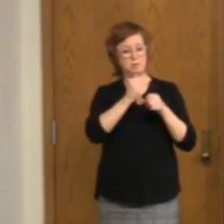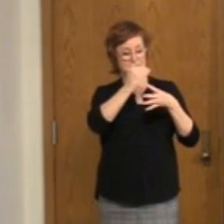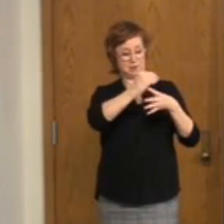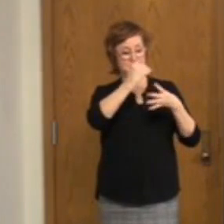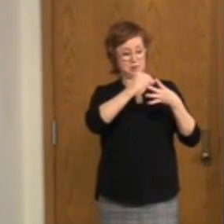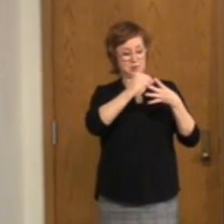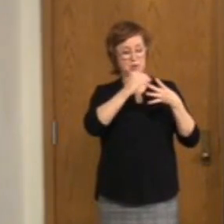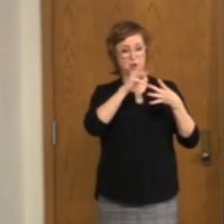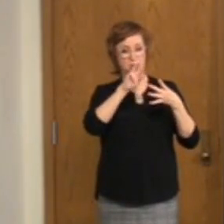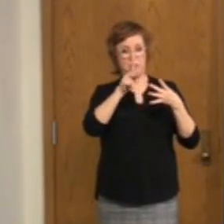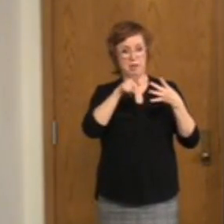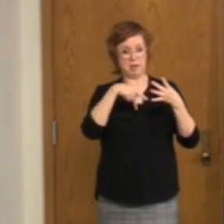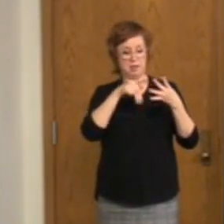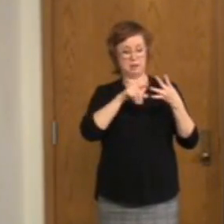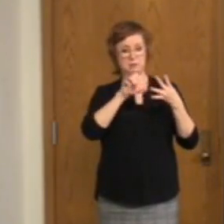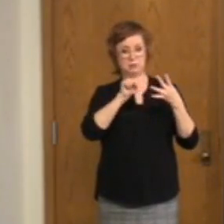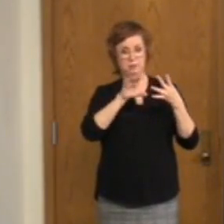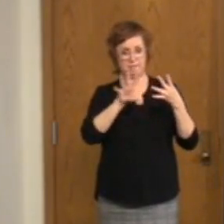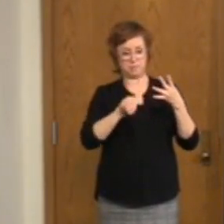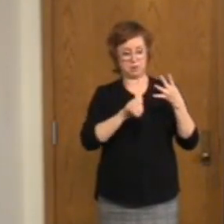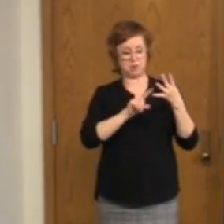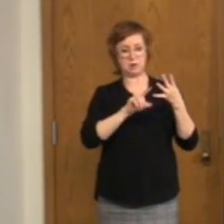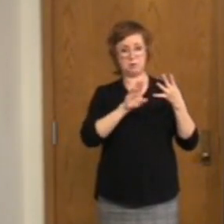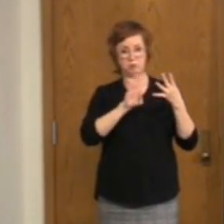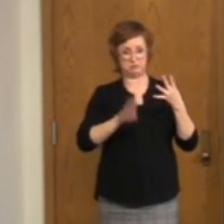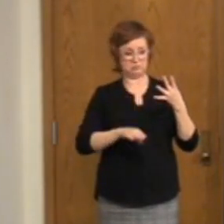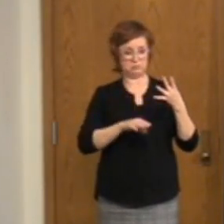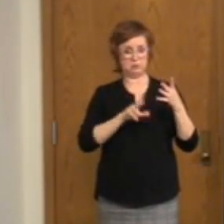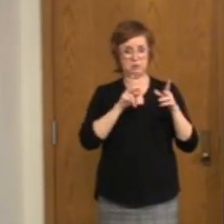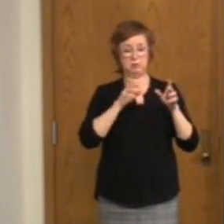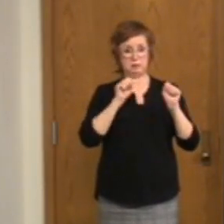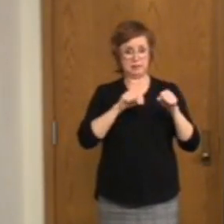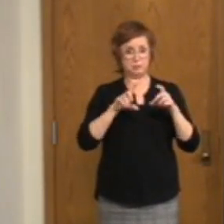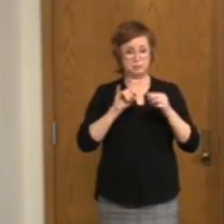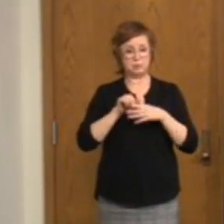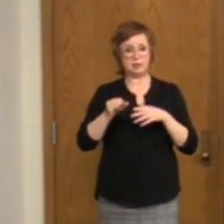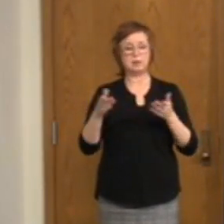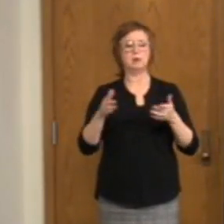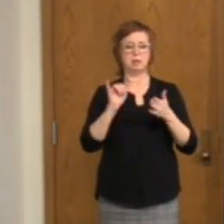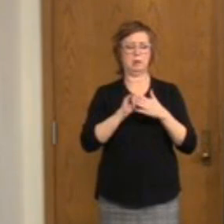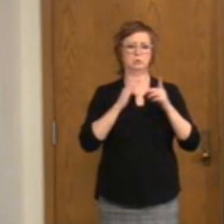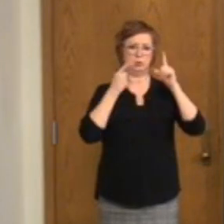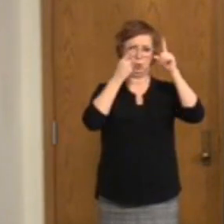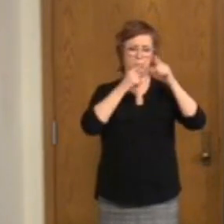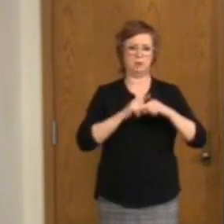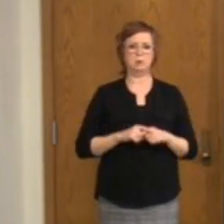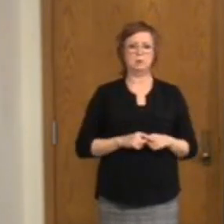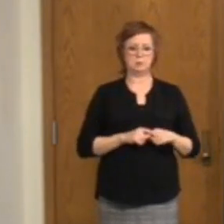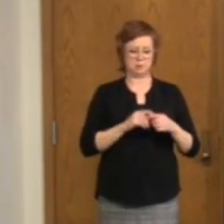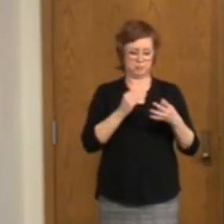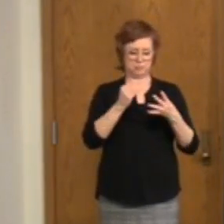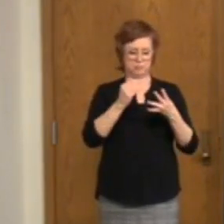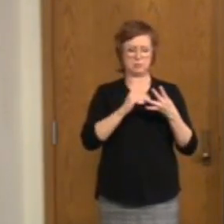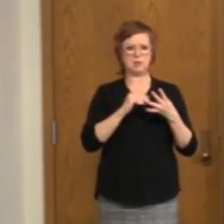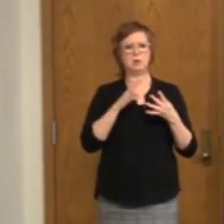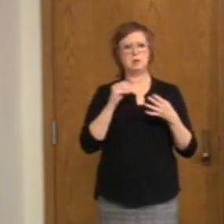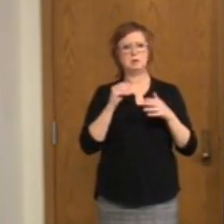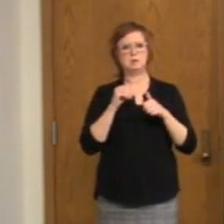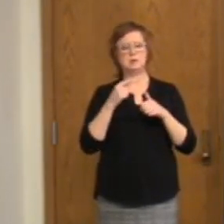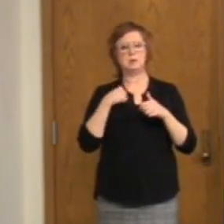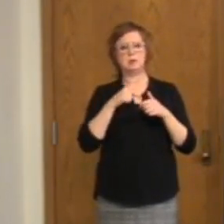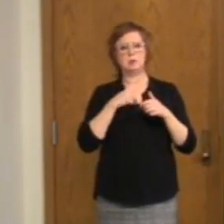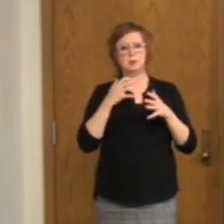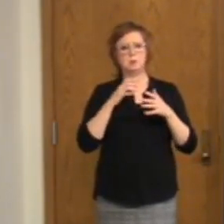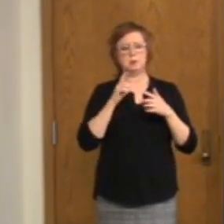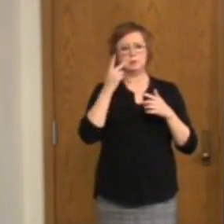mechanisms there are increasing in capacity. Hospitalizations continue to stabilize or decline from where they were just back on February the